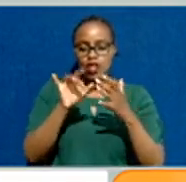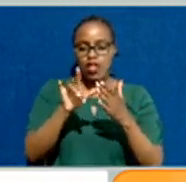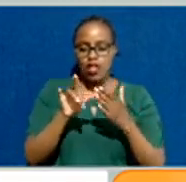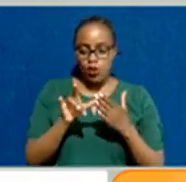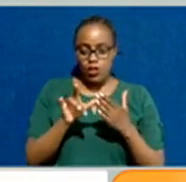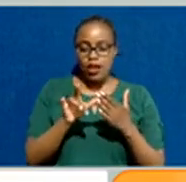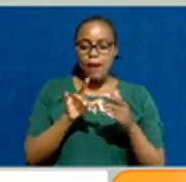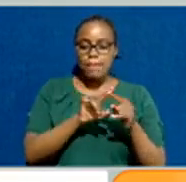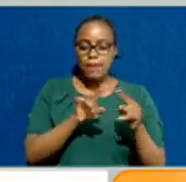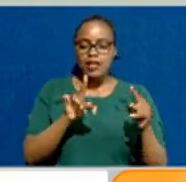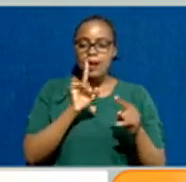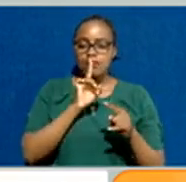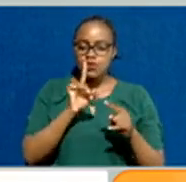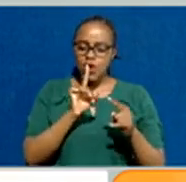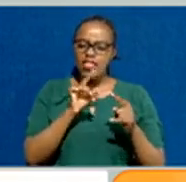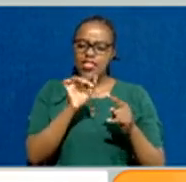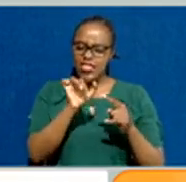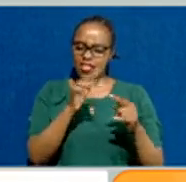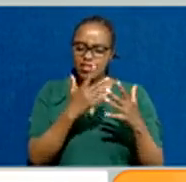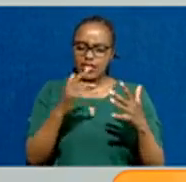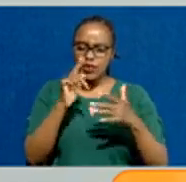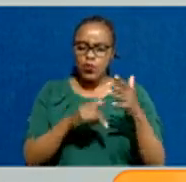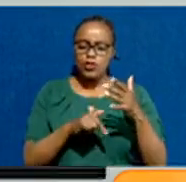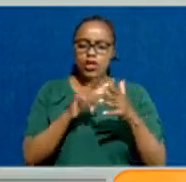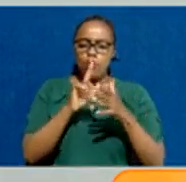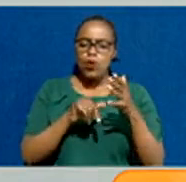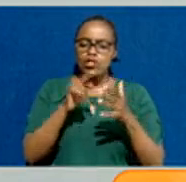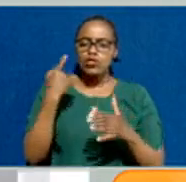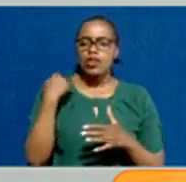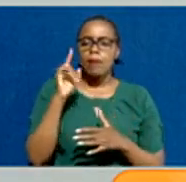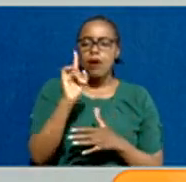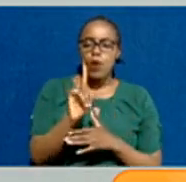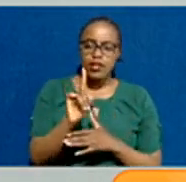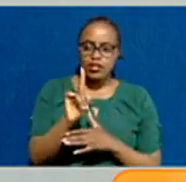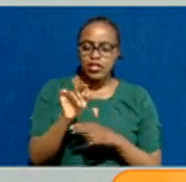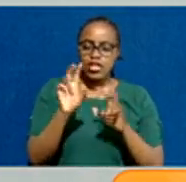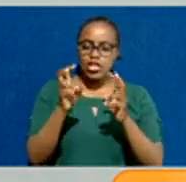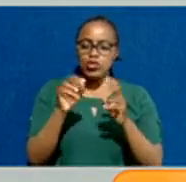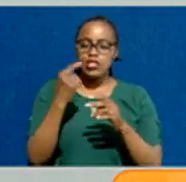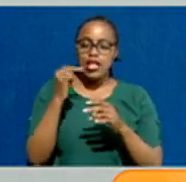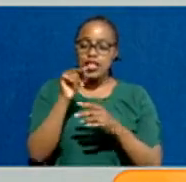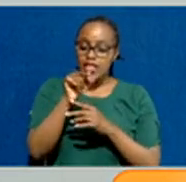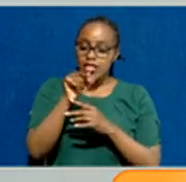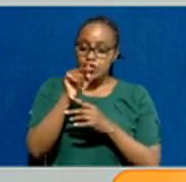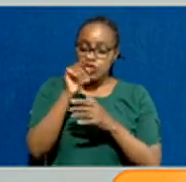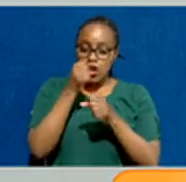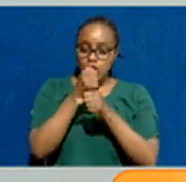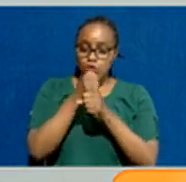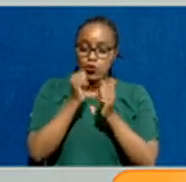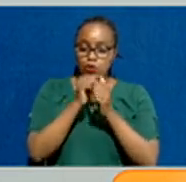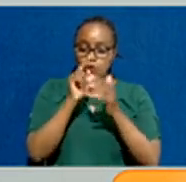sure. But I think the issue here is what is your number one evil? Yeah, what is it that you are dealing with?